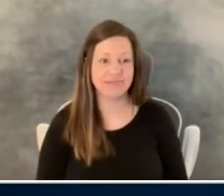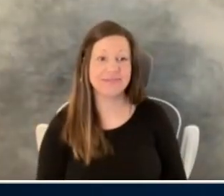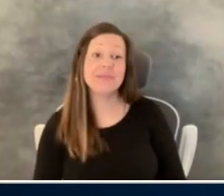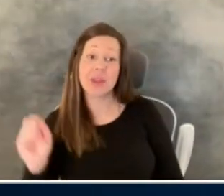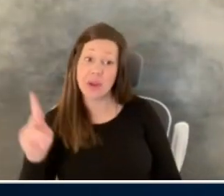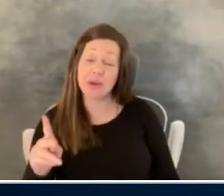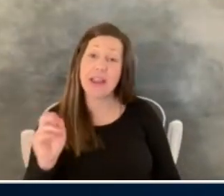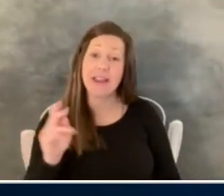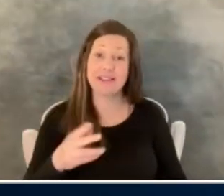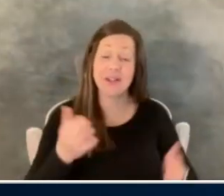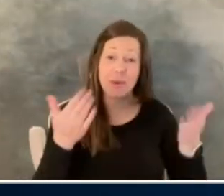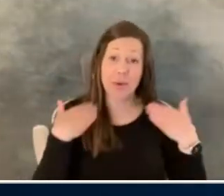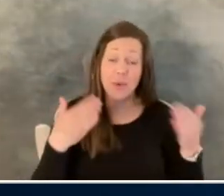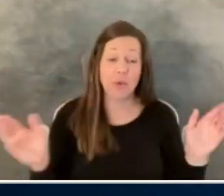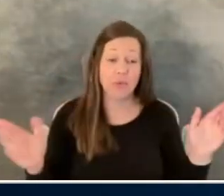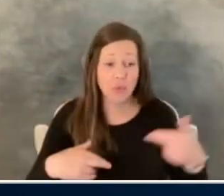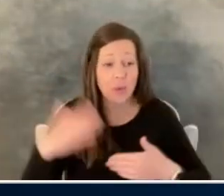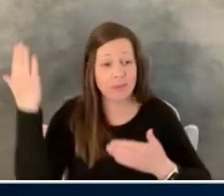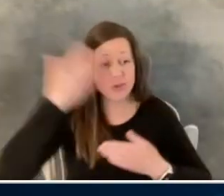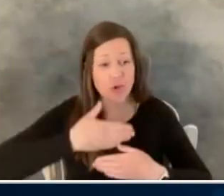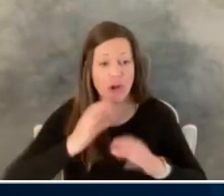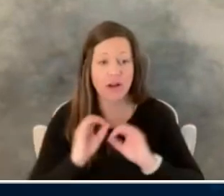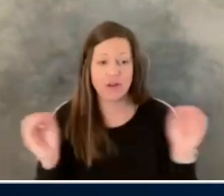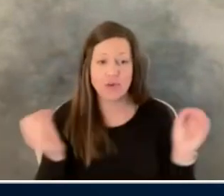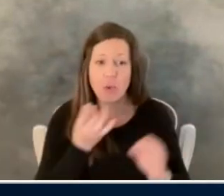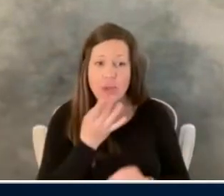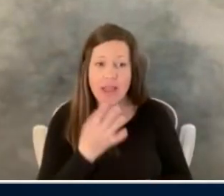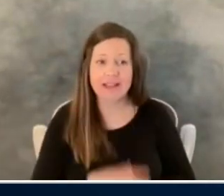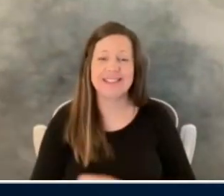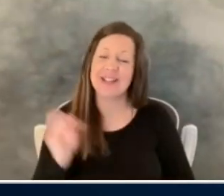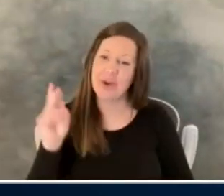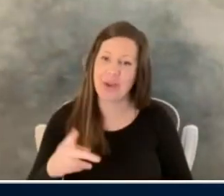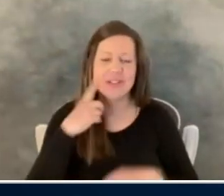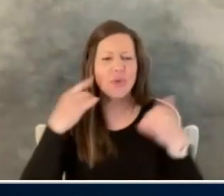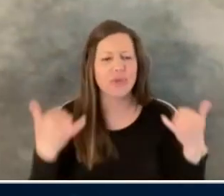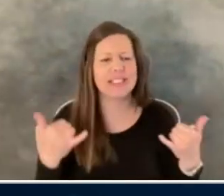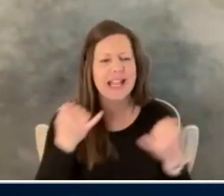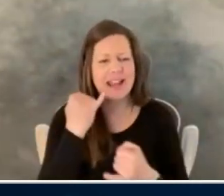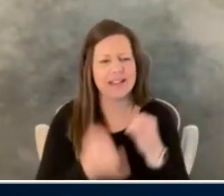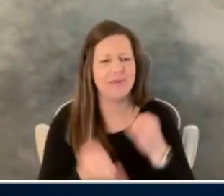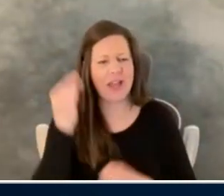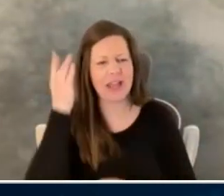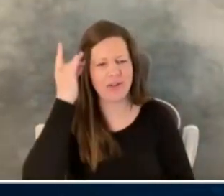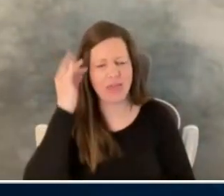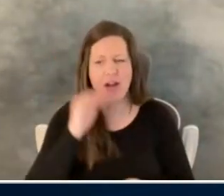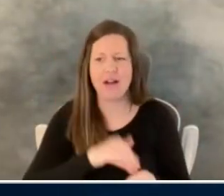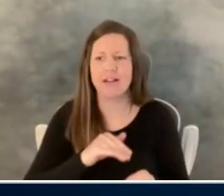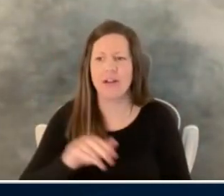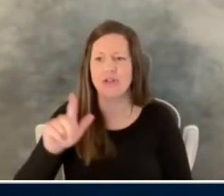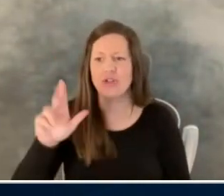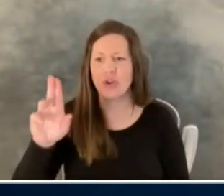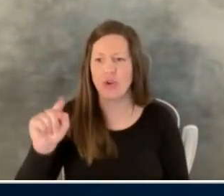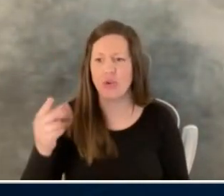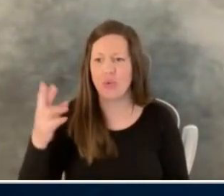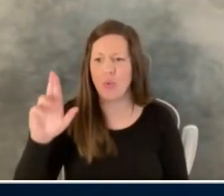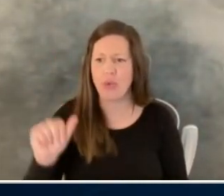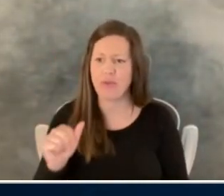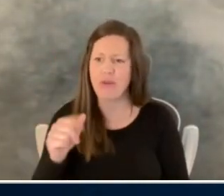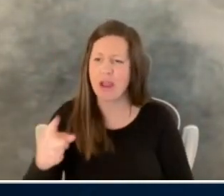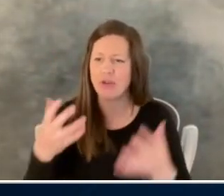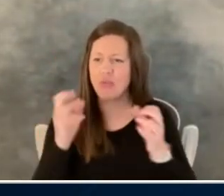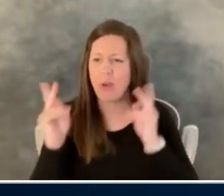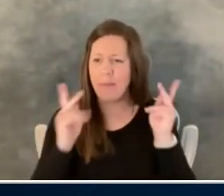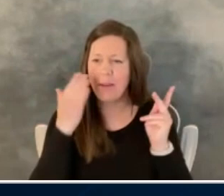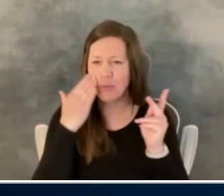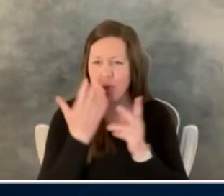room, pitch black, no lights. For today's takeaways, Dr. Luthra, what do you want people to know who are